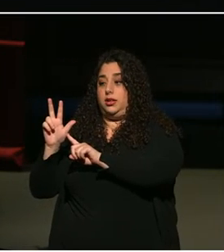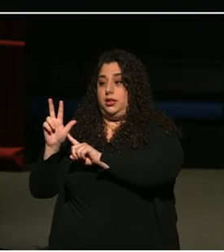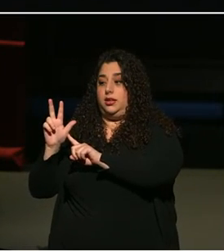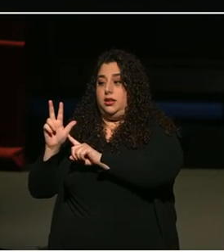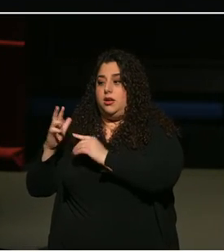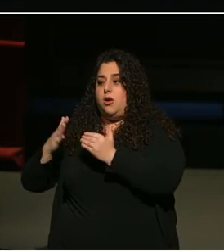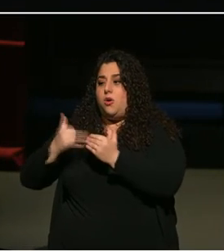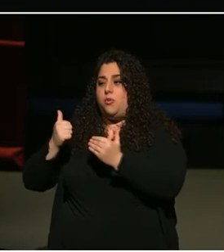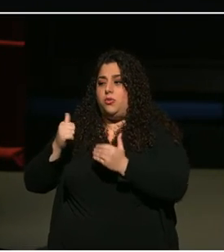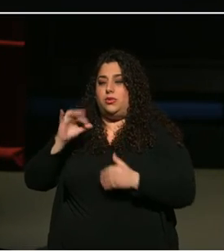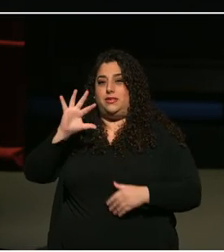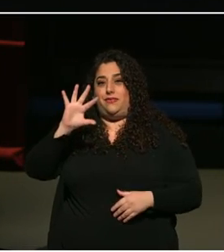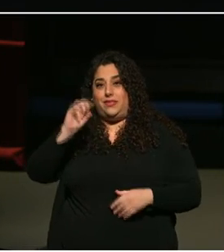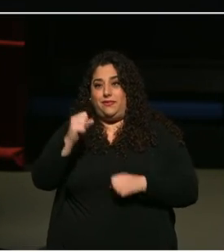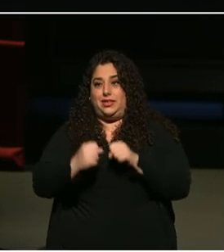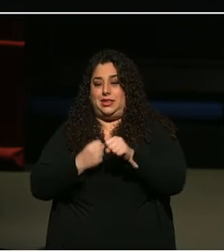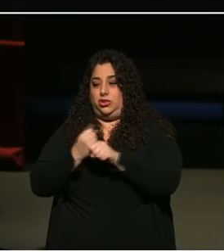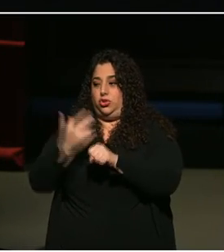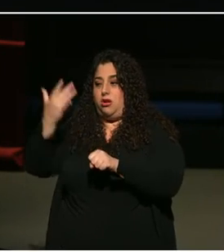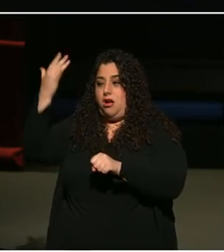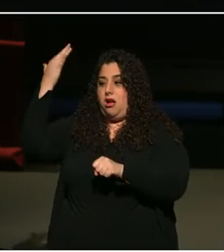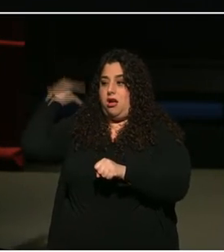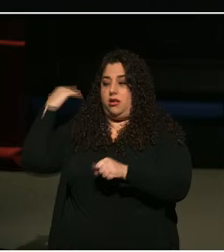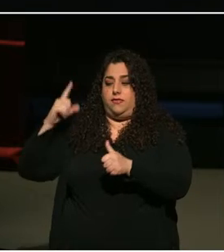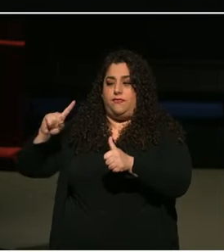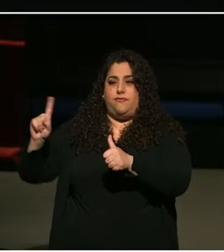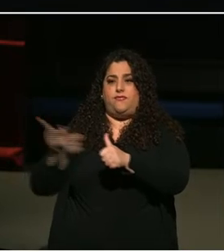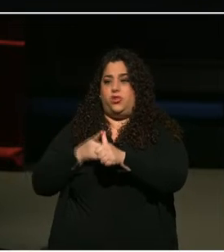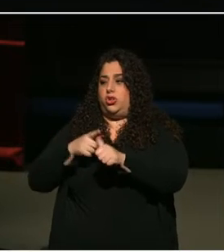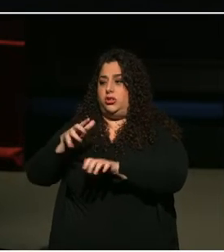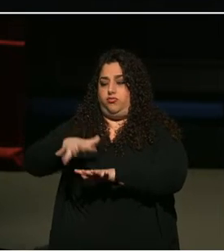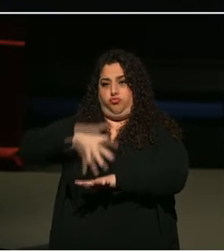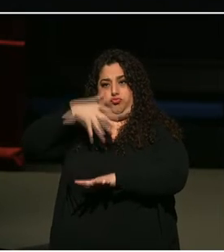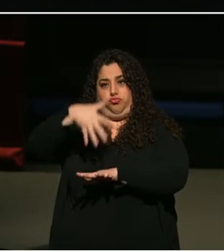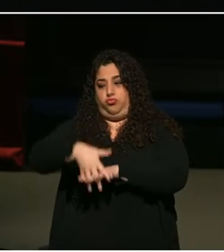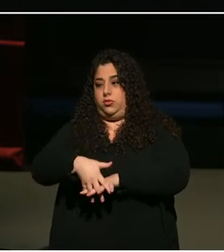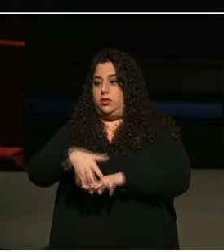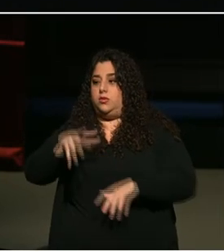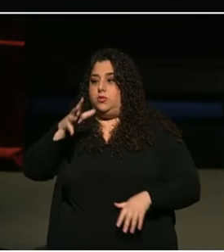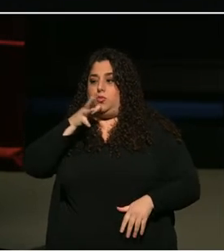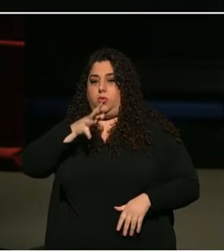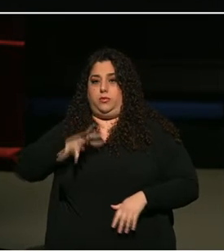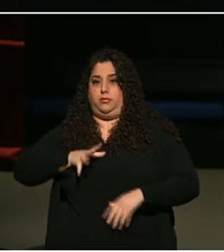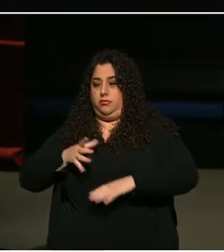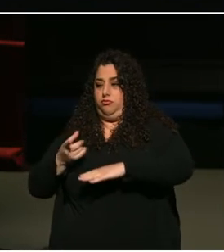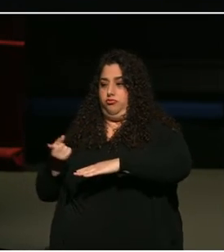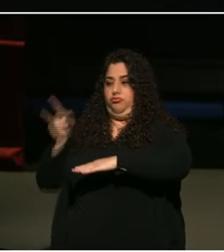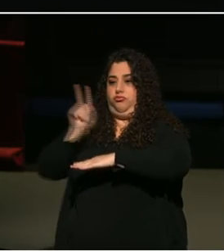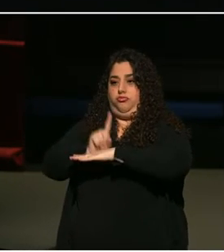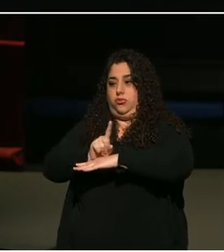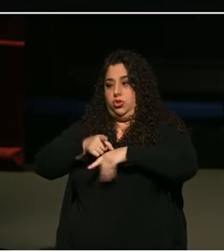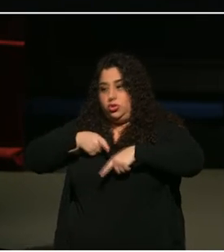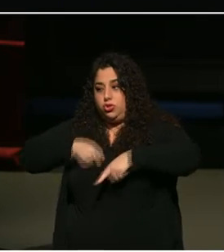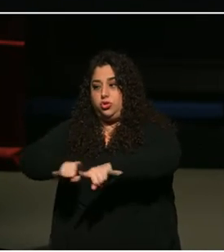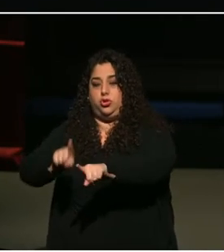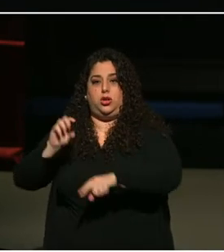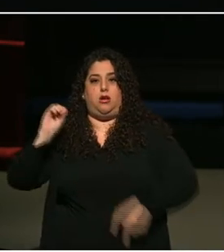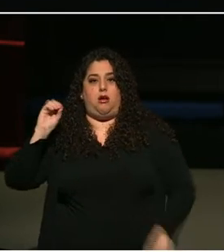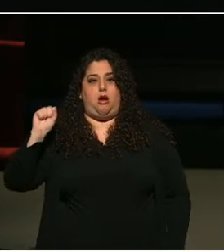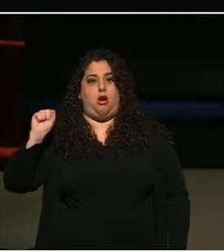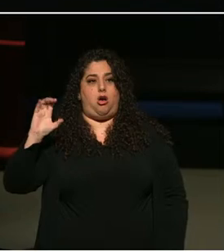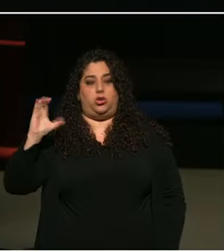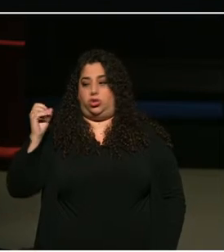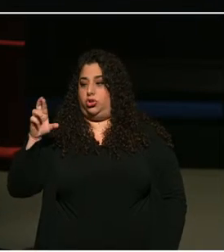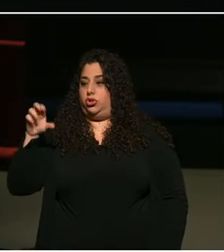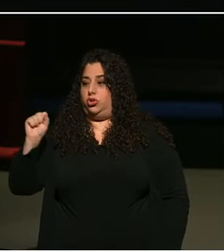Actors Guild, became the first Native American woman to stand on stage at the Oscars. At the request of